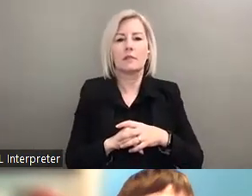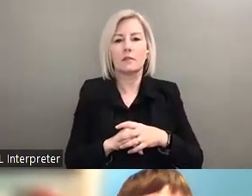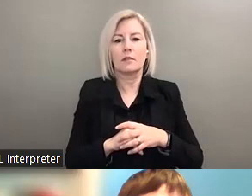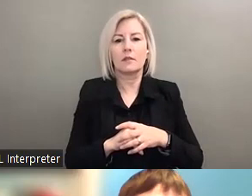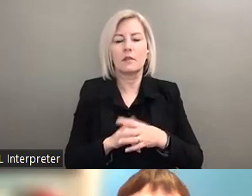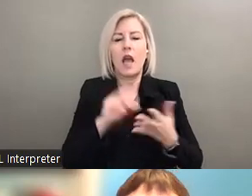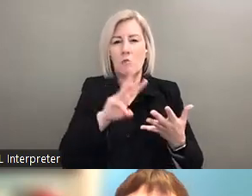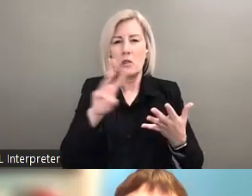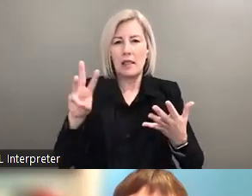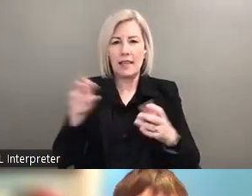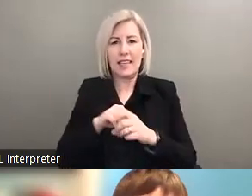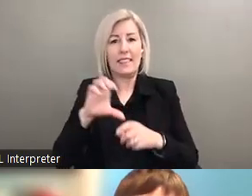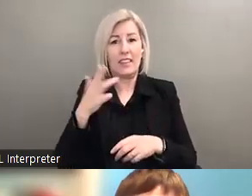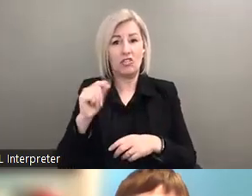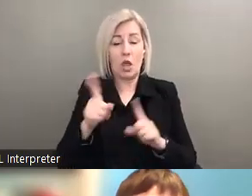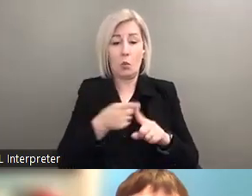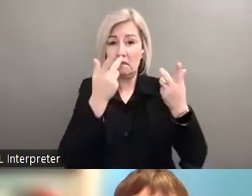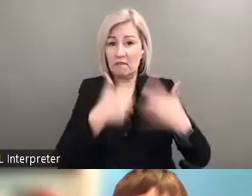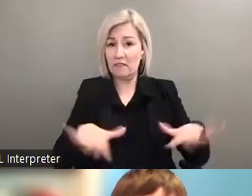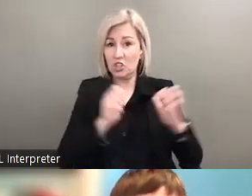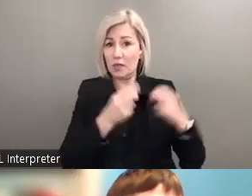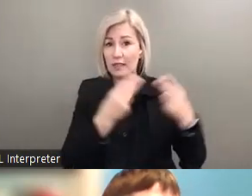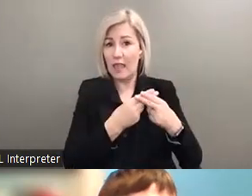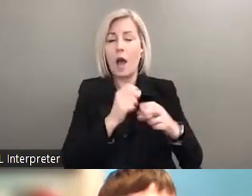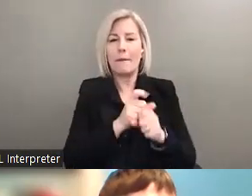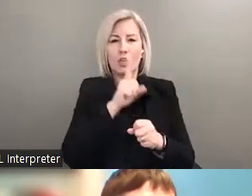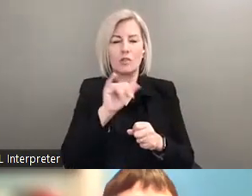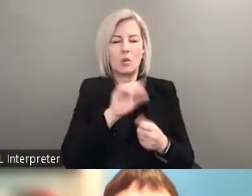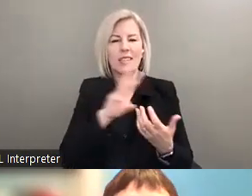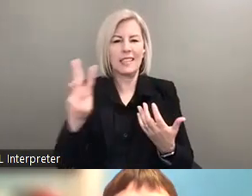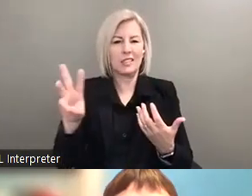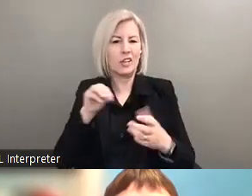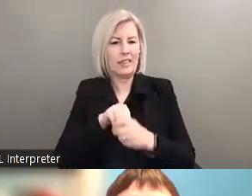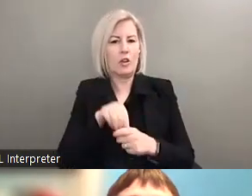in the chat, and after we finish the slide deck, I'll make sure those links go in again.